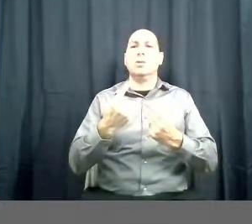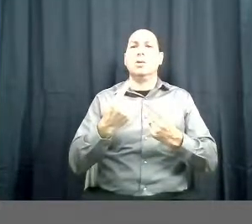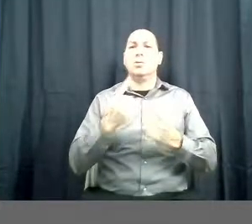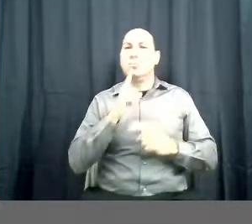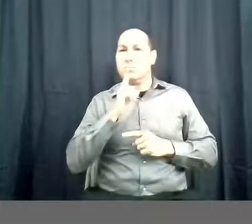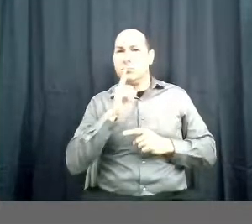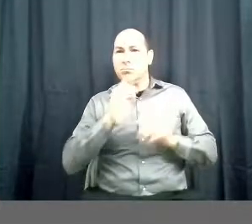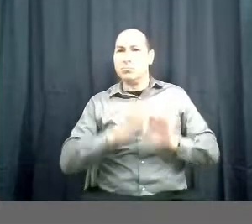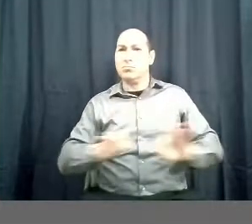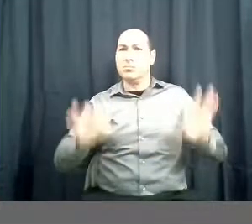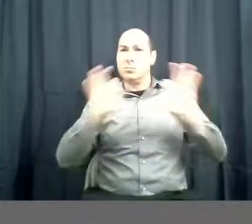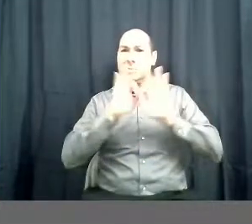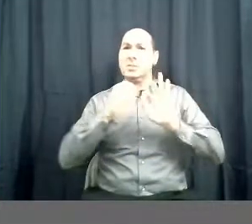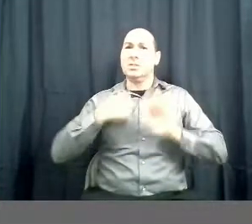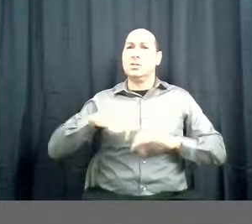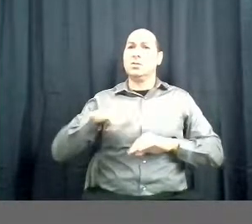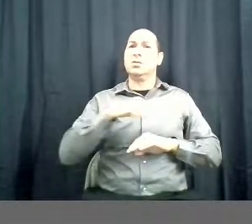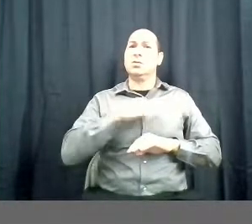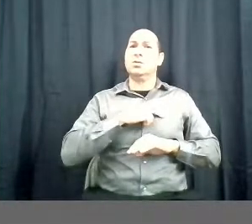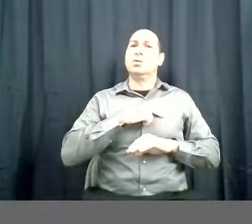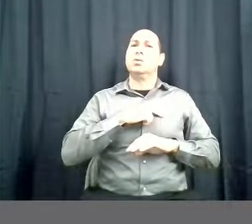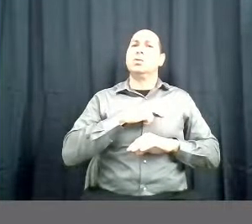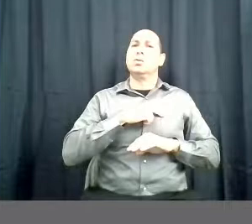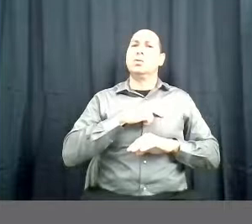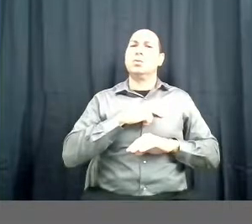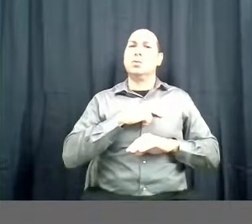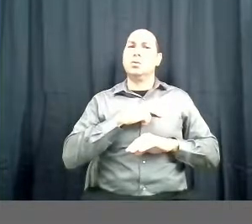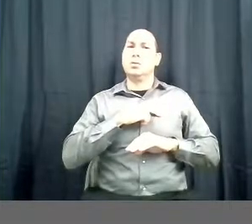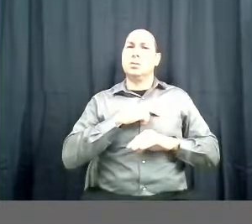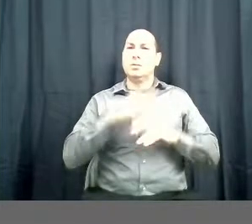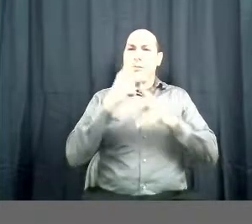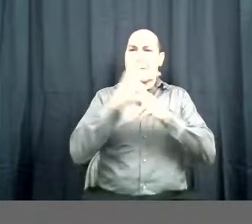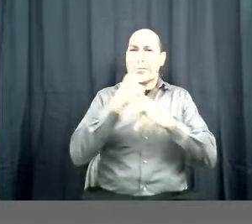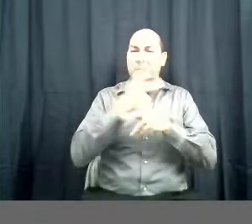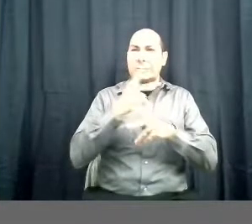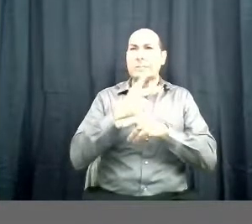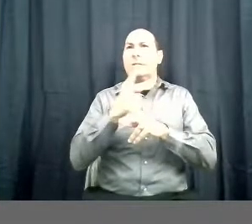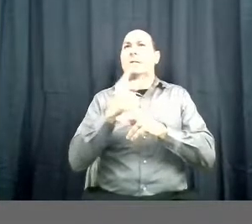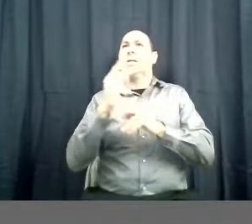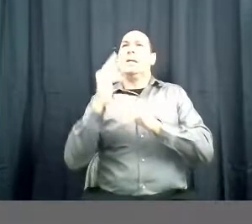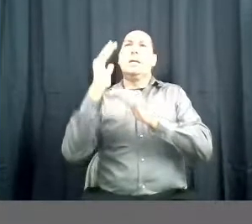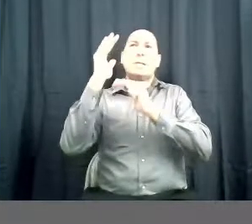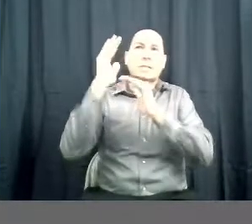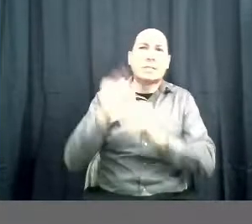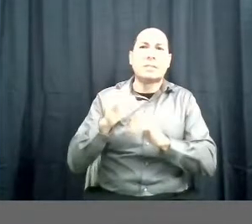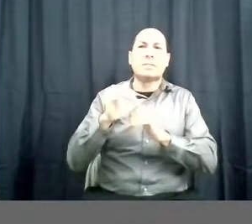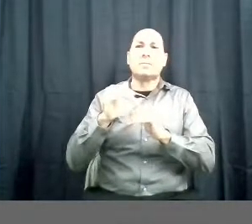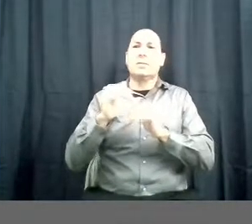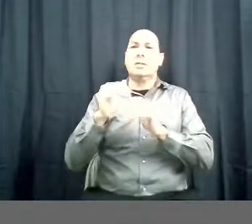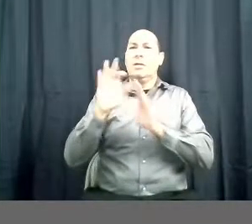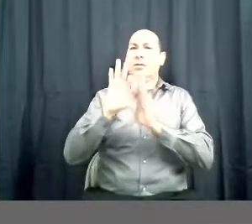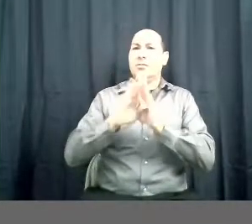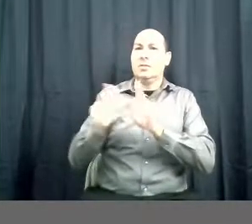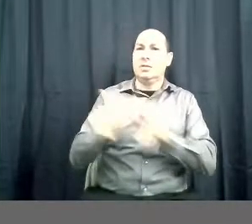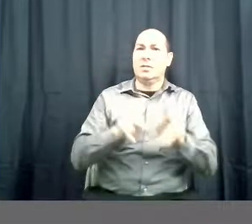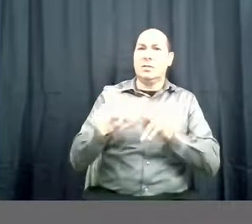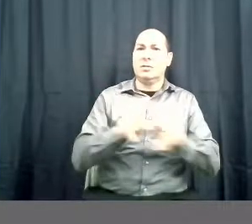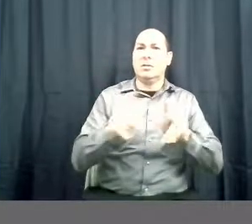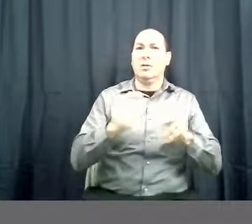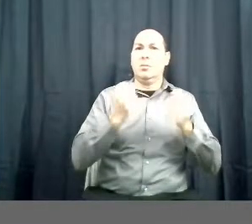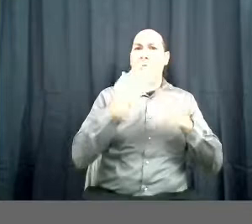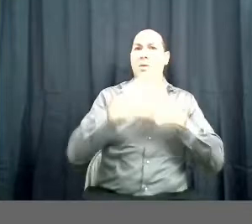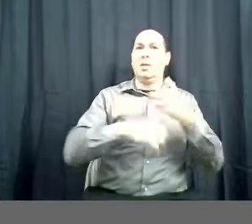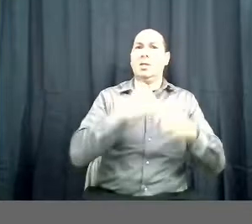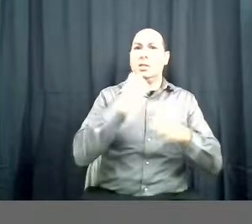those numbers obviously very closely, the expectation is that the fiscal plan is a multi-year forecast. It's not